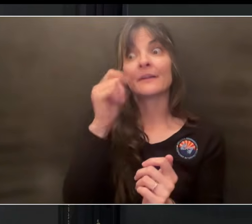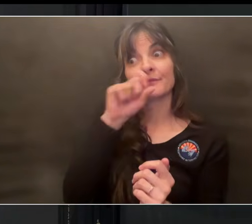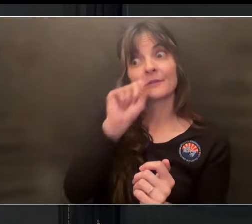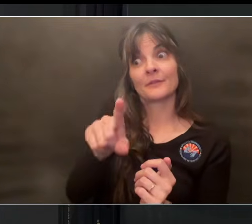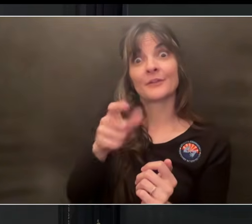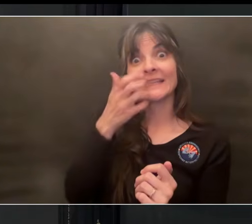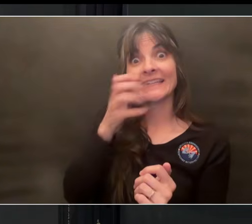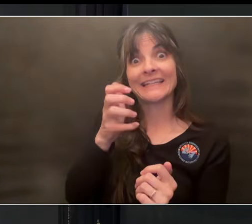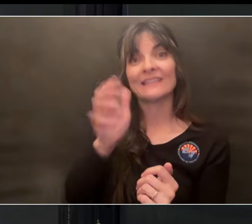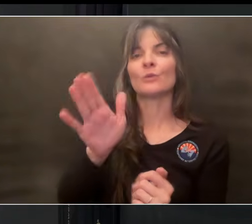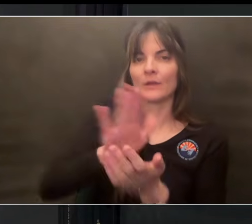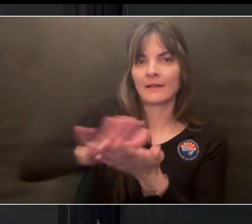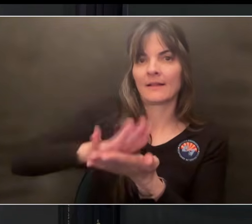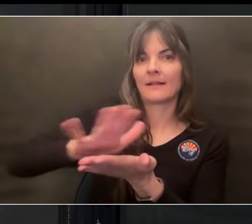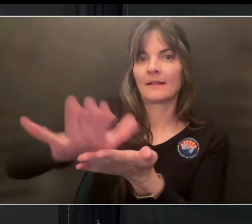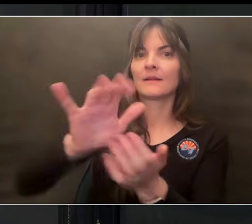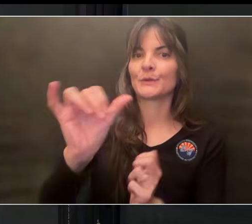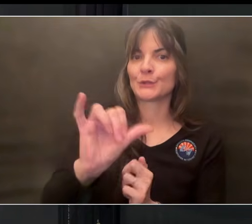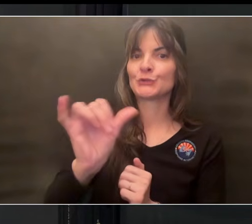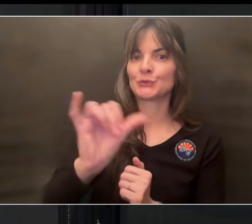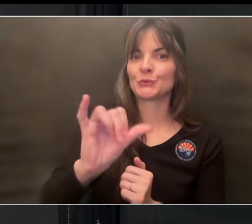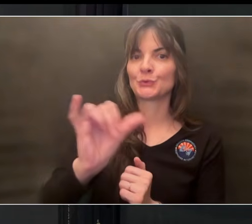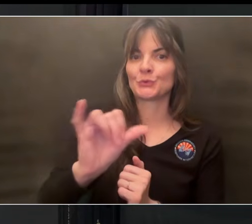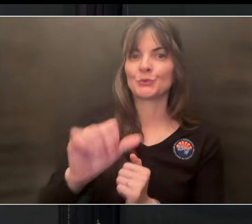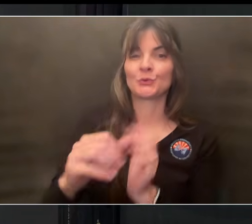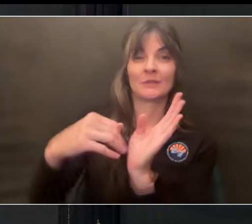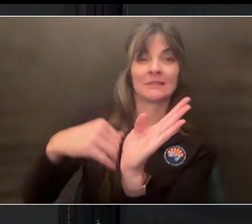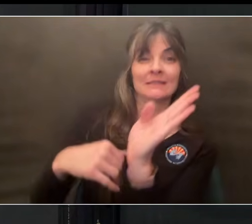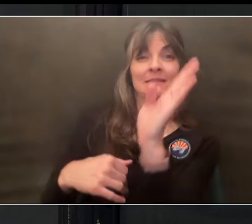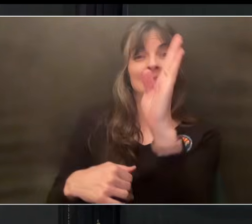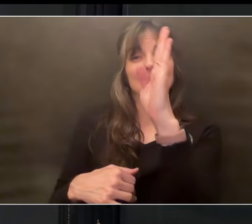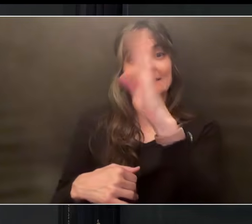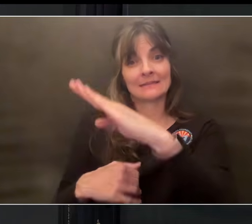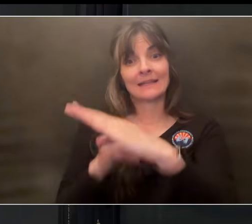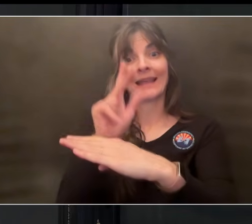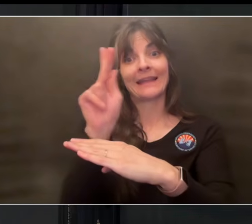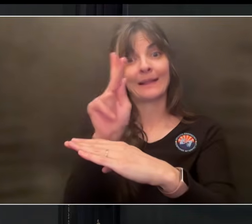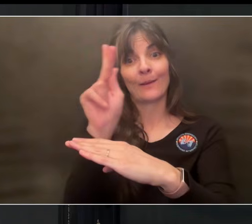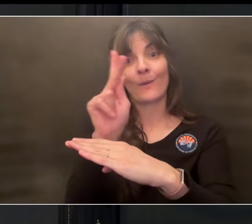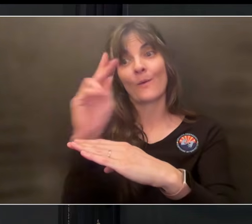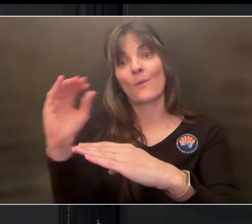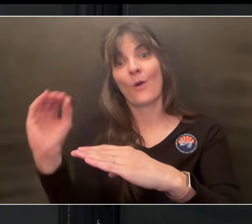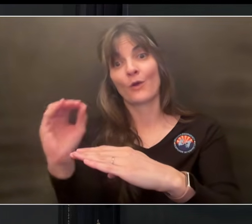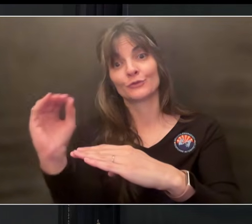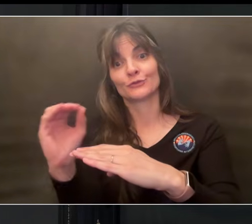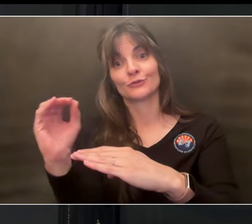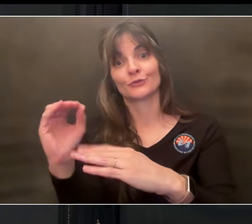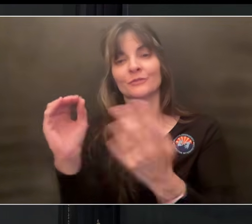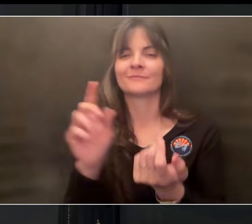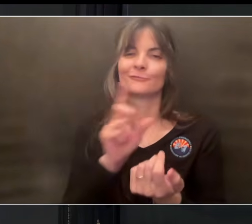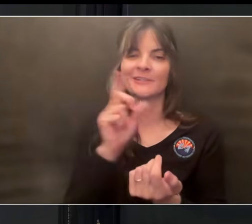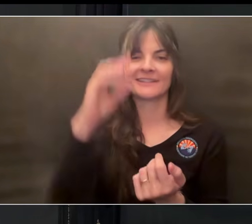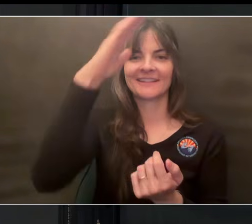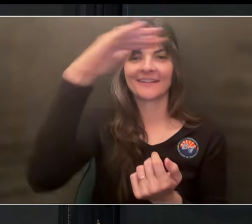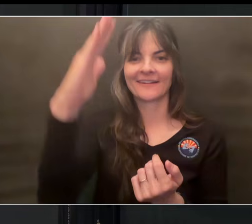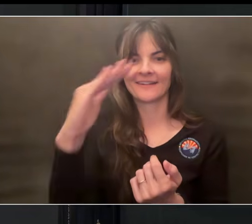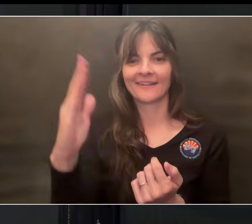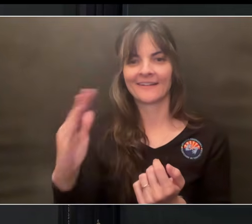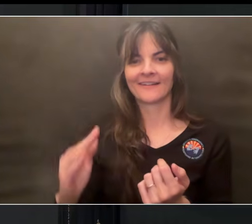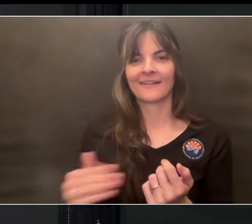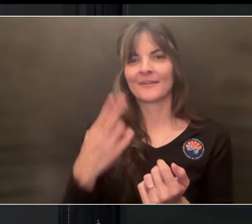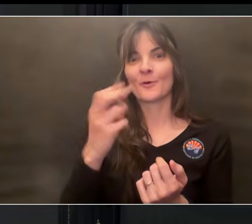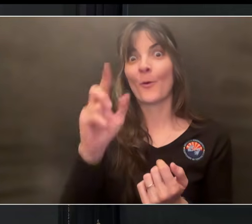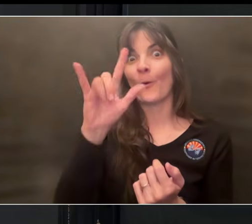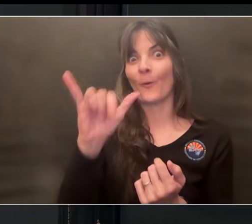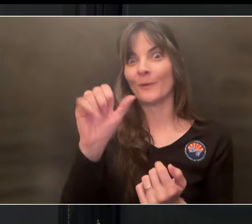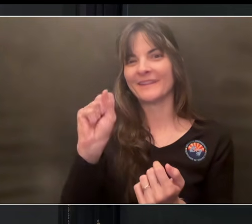Fox Gulf area, wherever that is. Continuing around in Division Kilo and Oscar, the whole east side of the fire here,